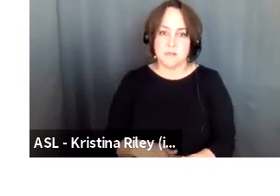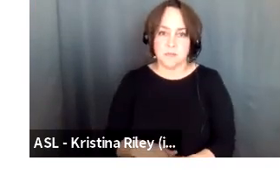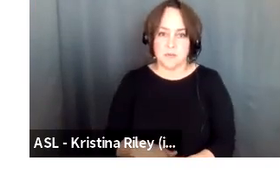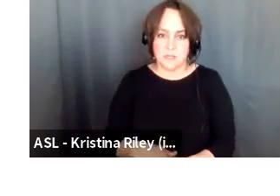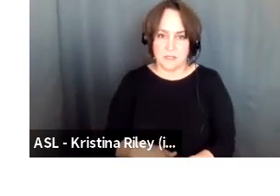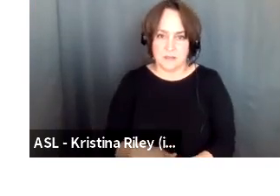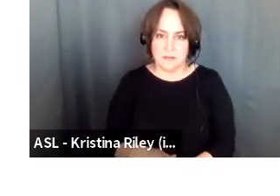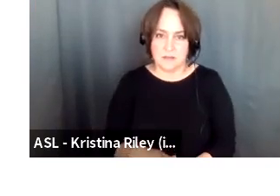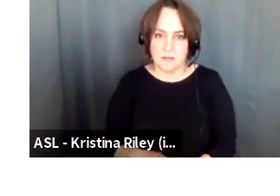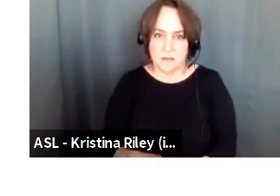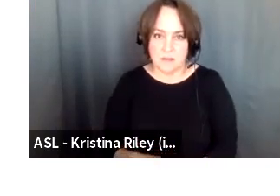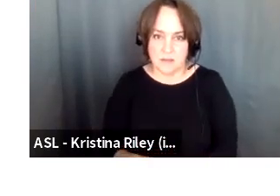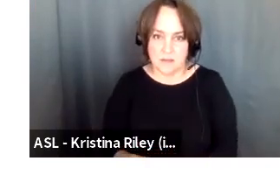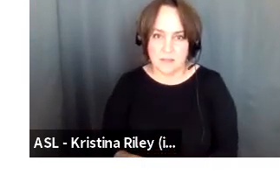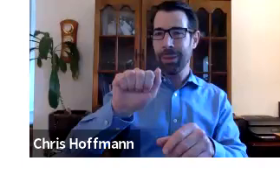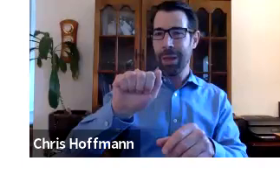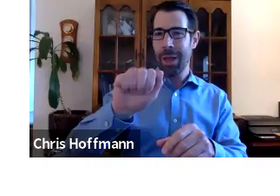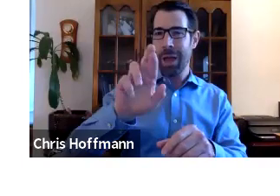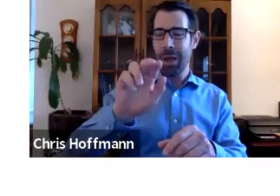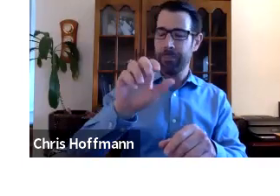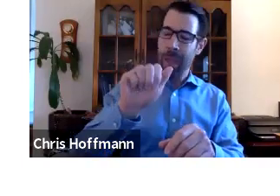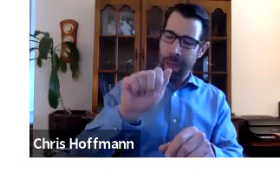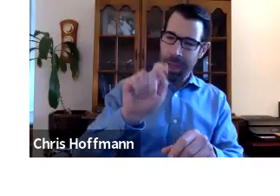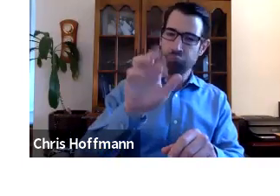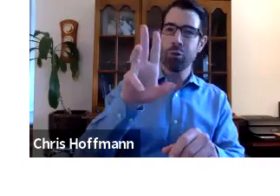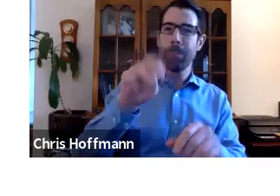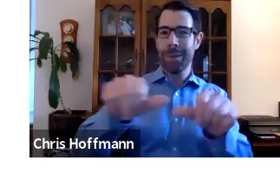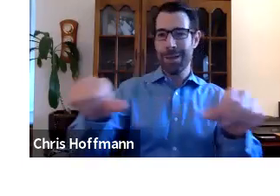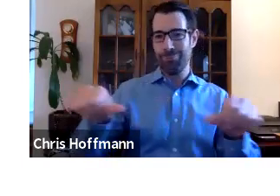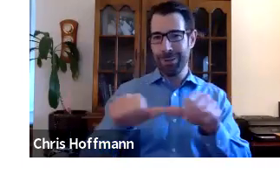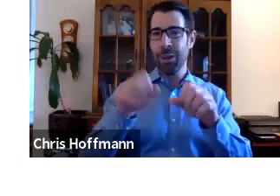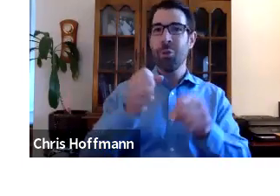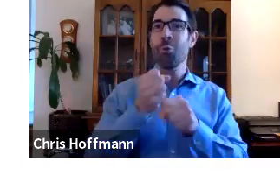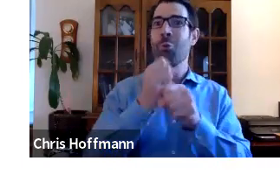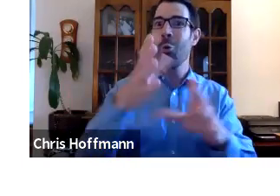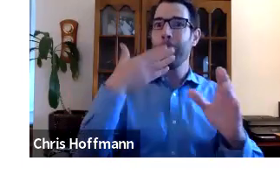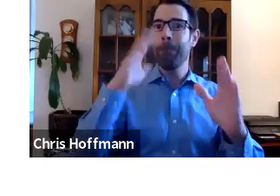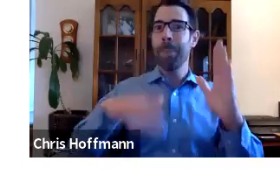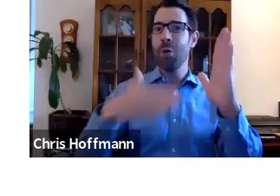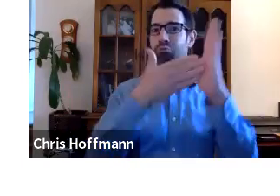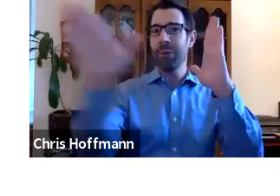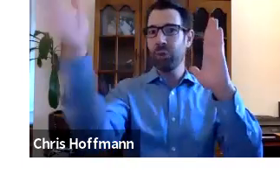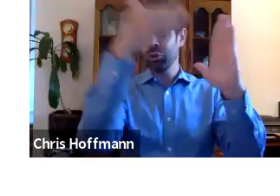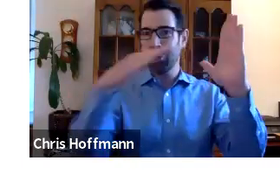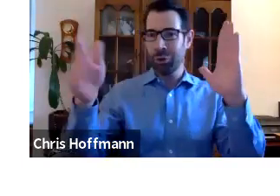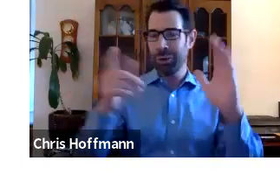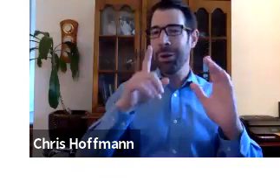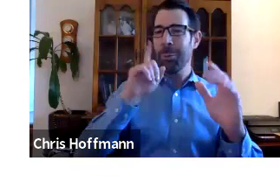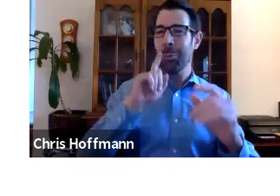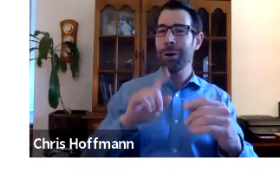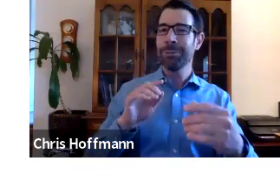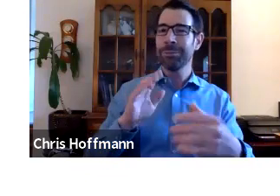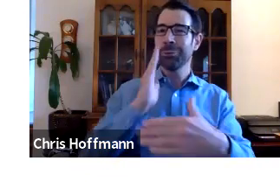Because of the building and the extent of drywall in the atrium area,